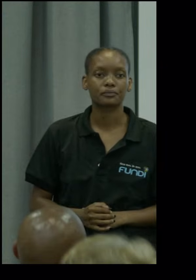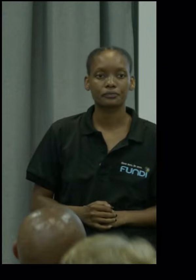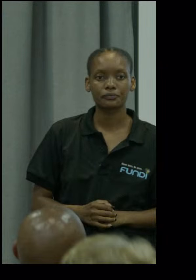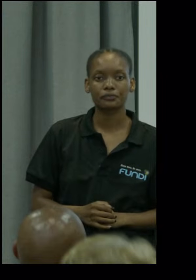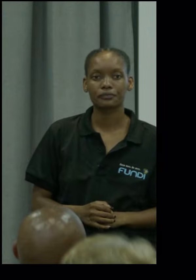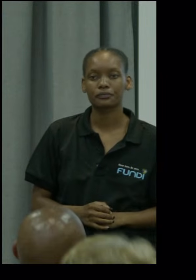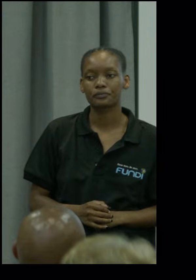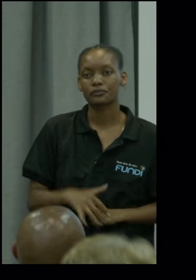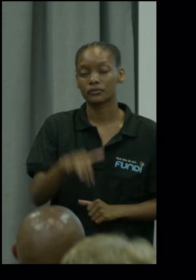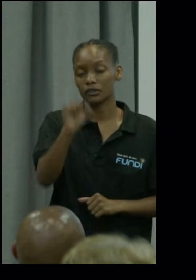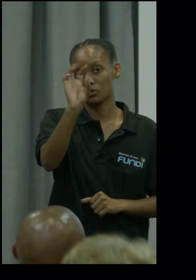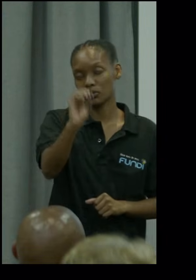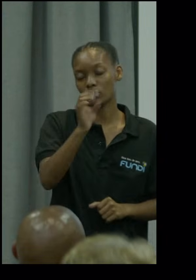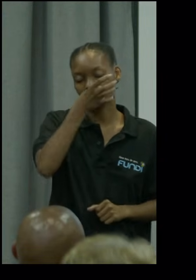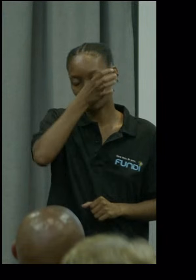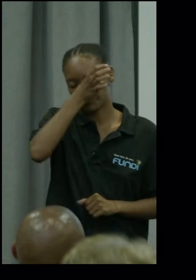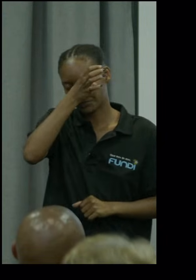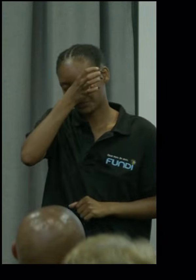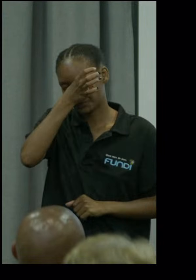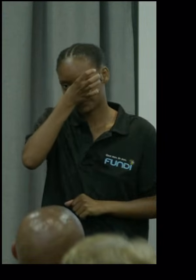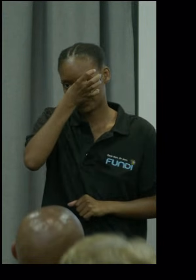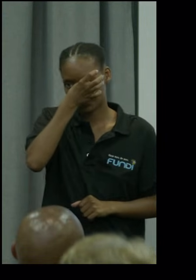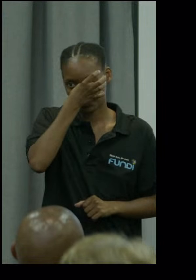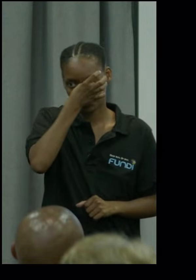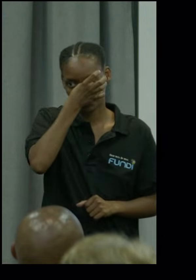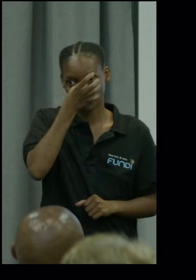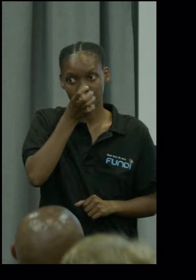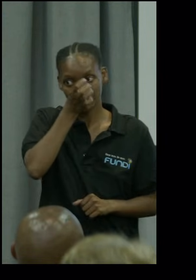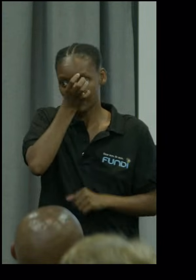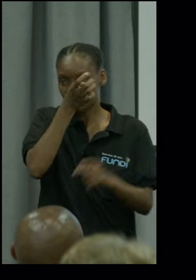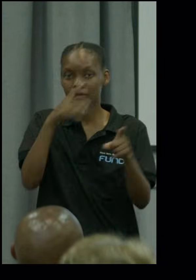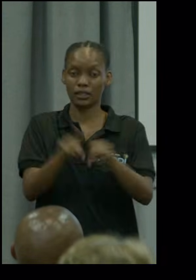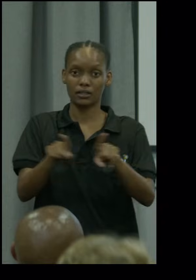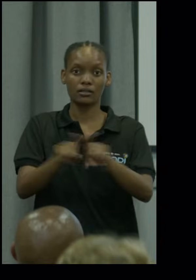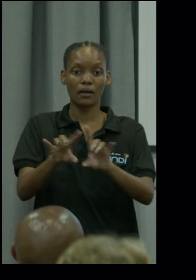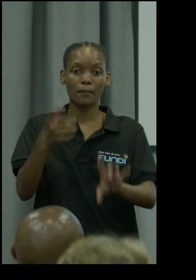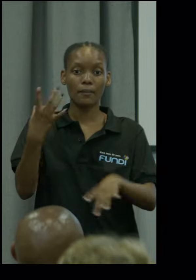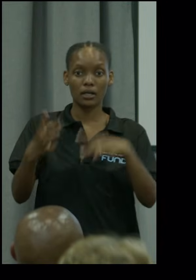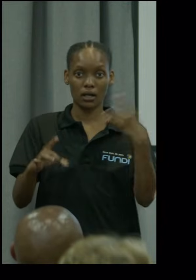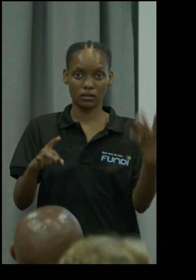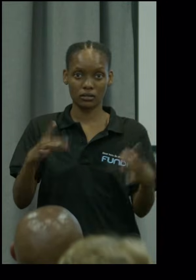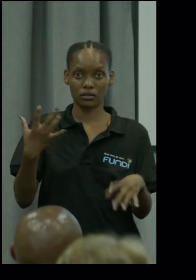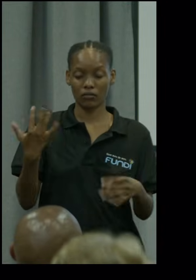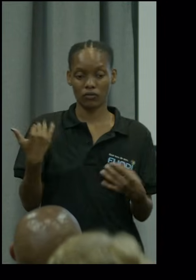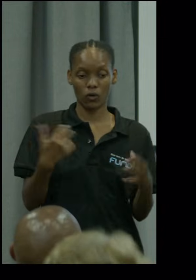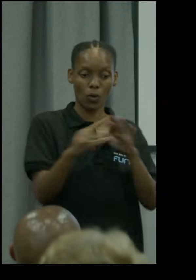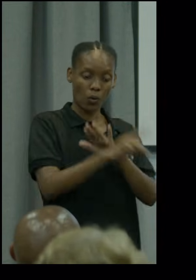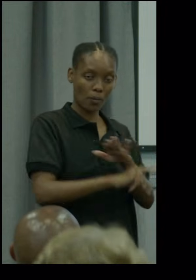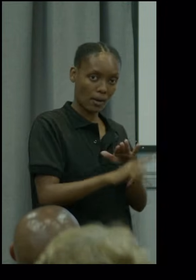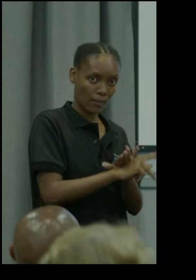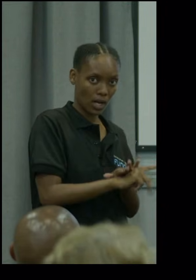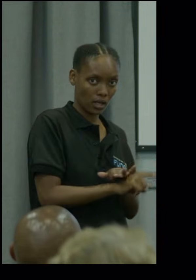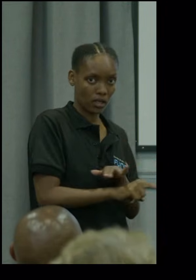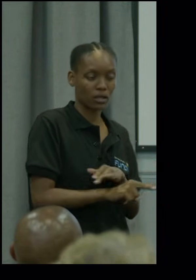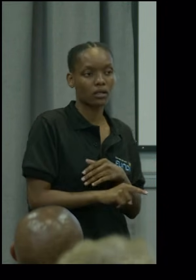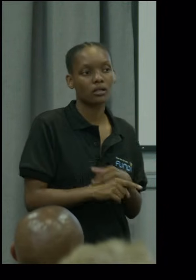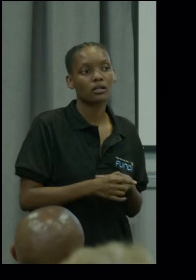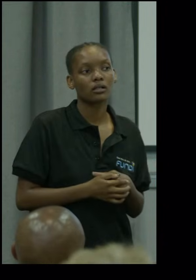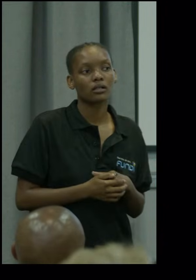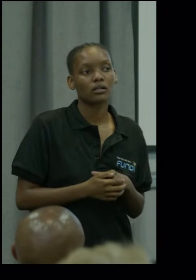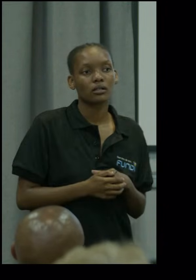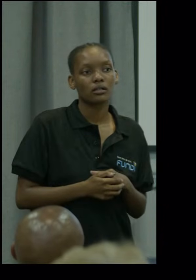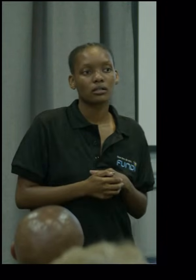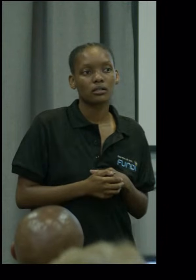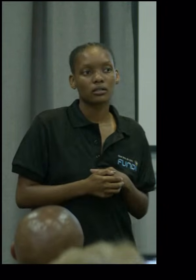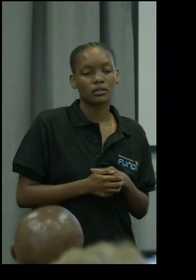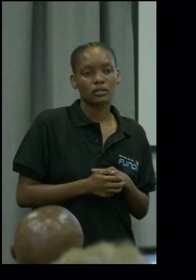So I did the same analysis as I showed you for the primary level. And